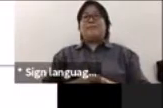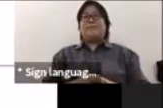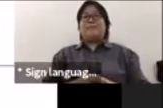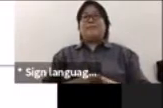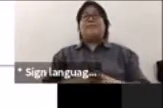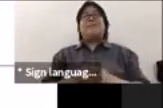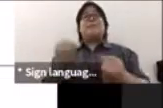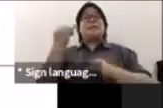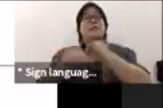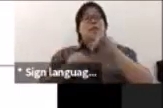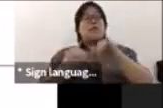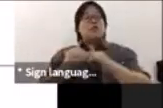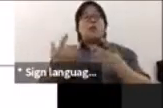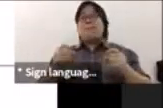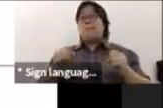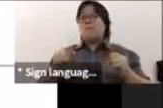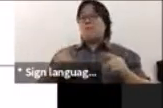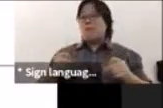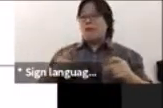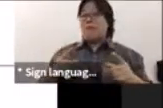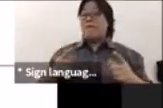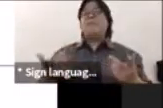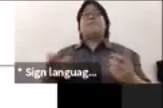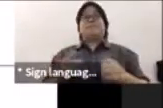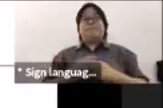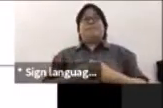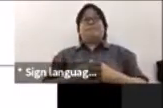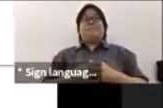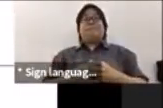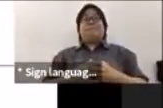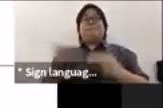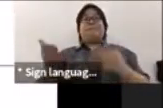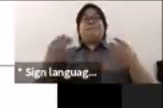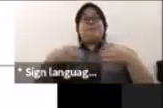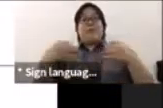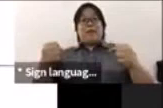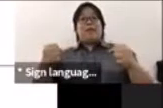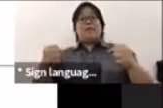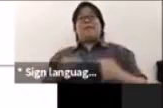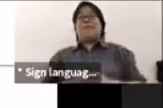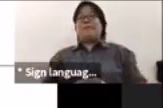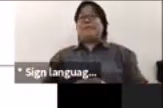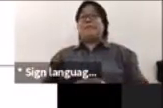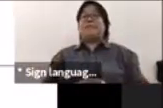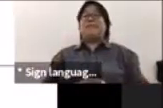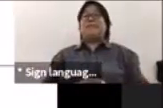international and also public healthcare services to see what's going on there. And